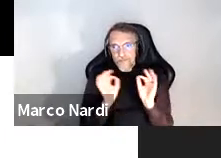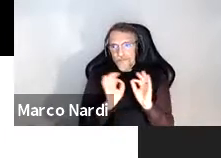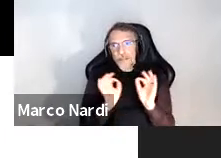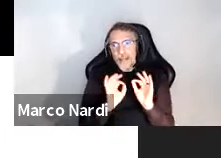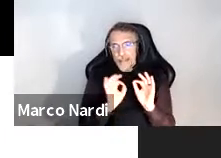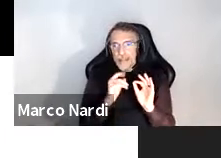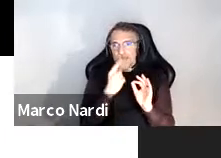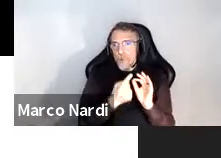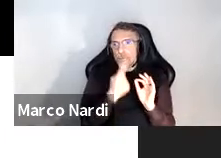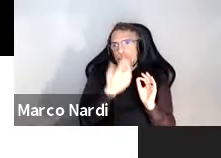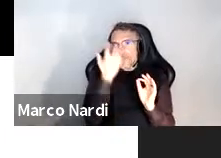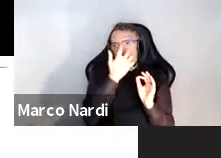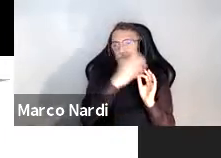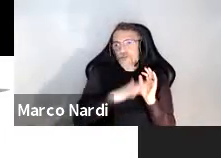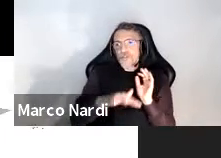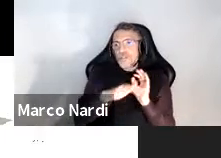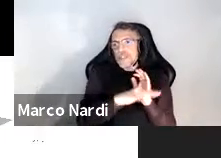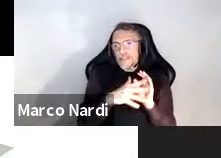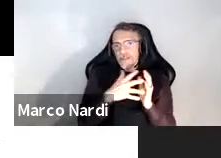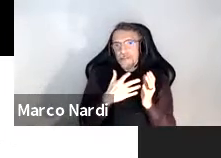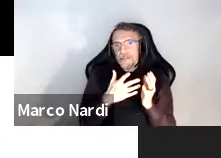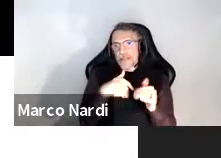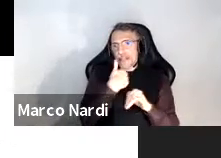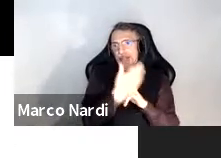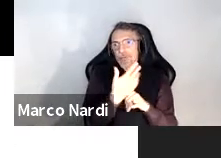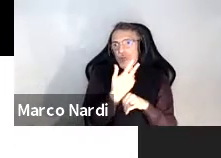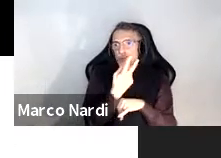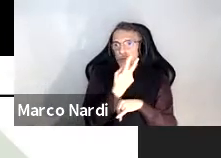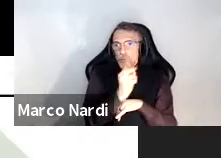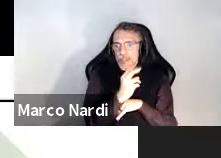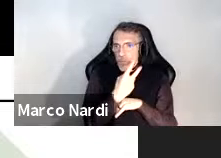themselves in the end of